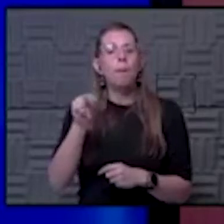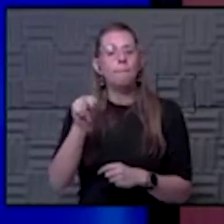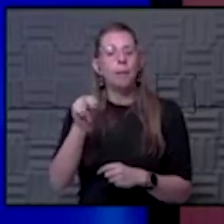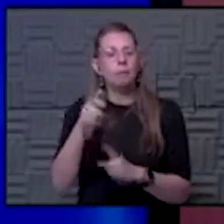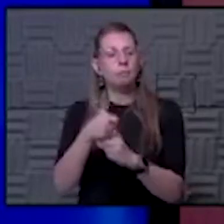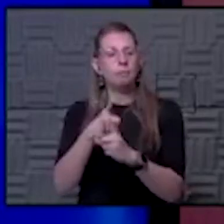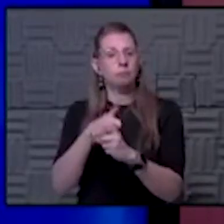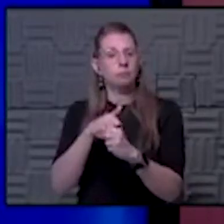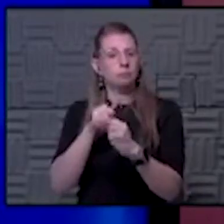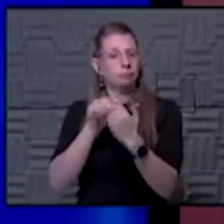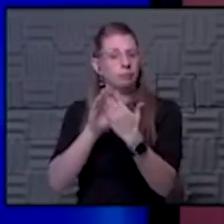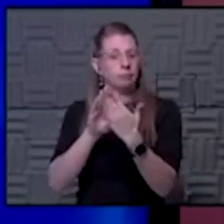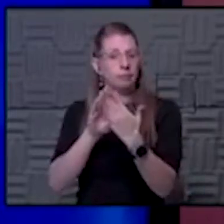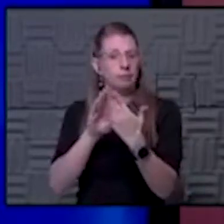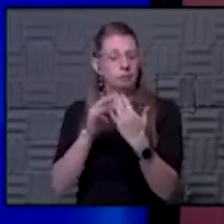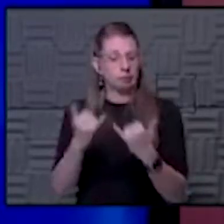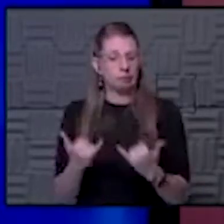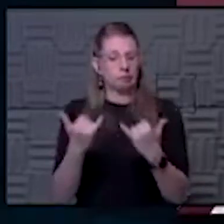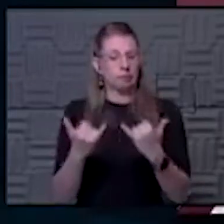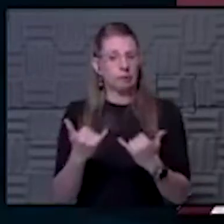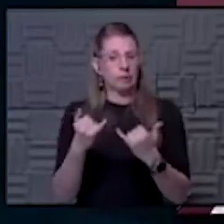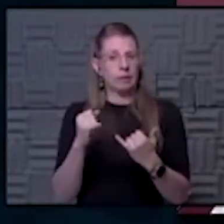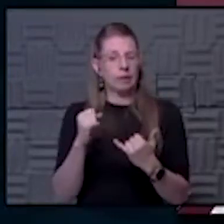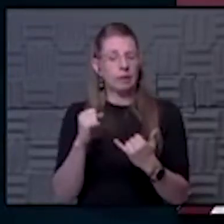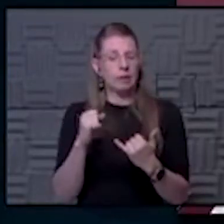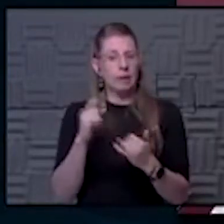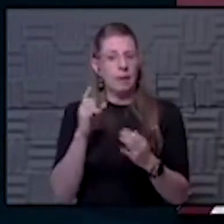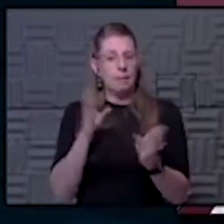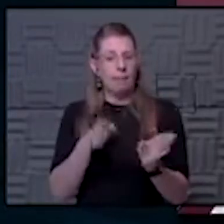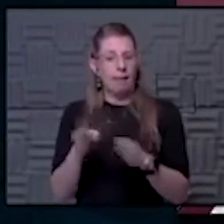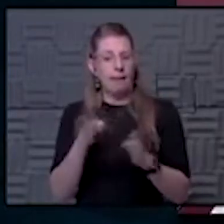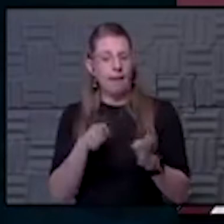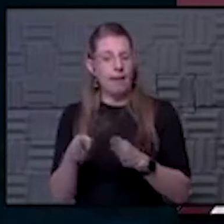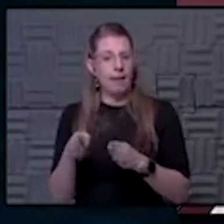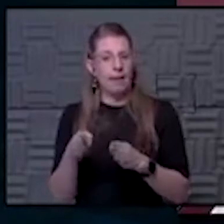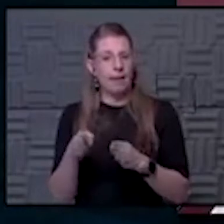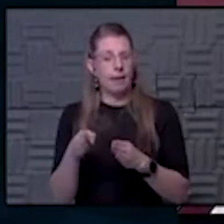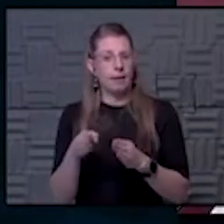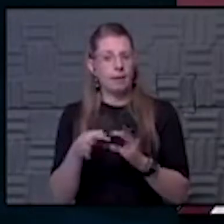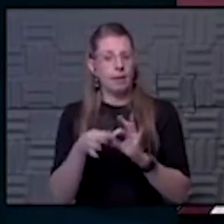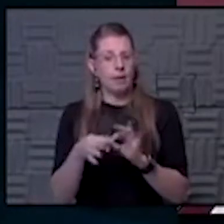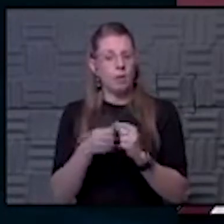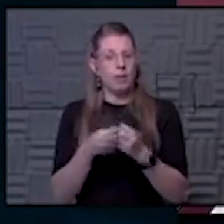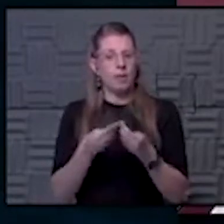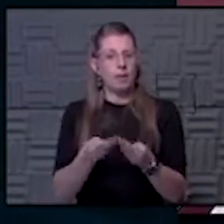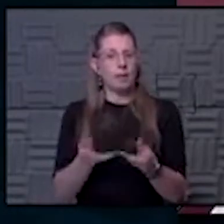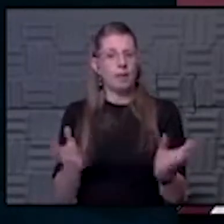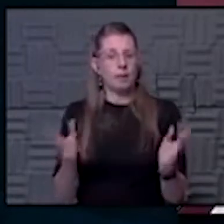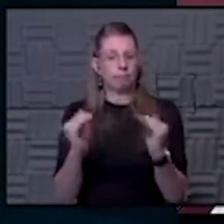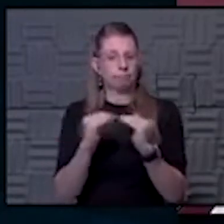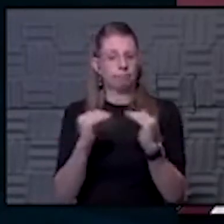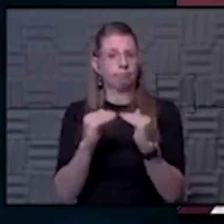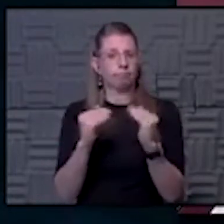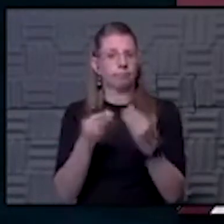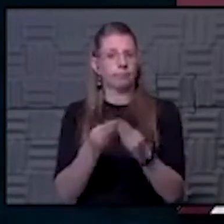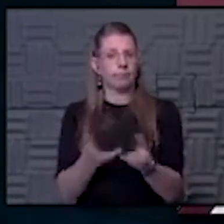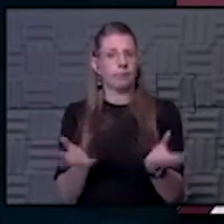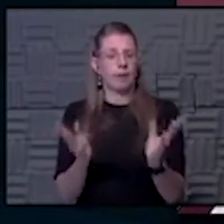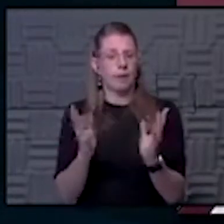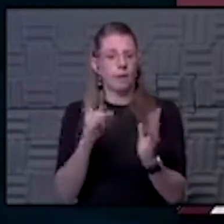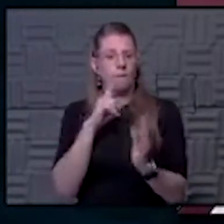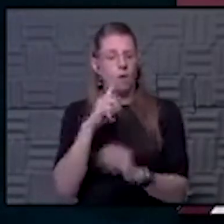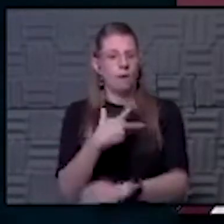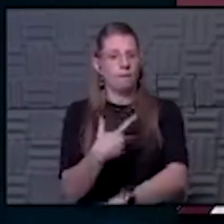current status of planning around distribution, equitable distribution of the